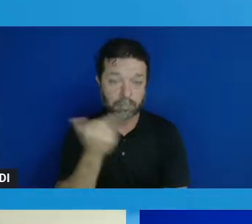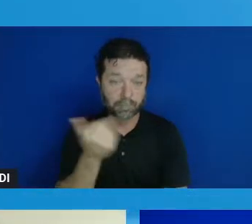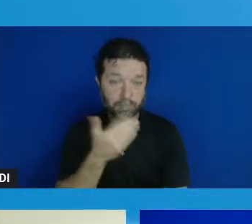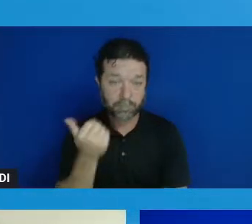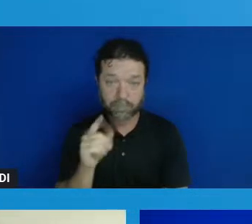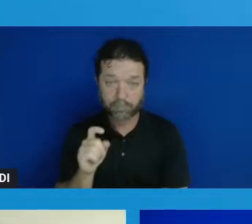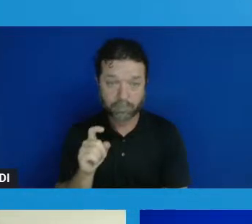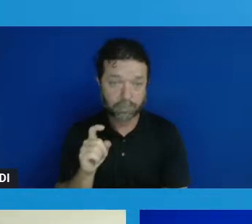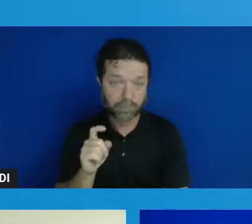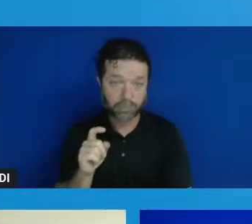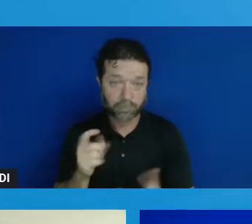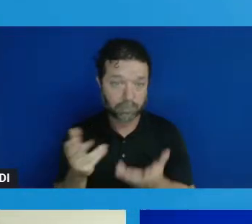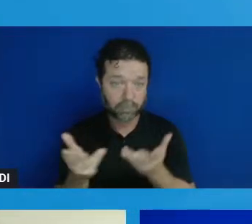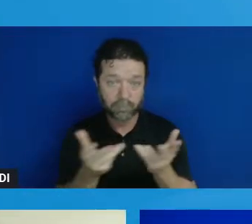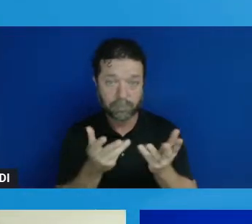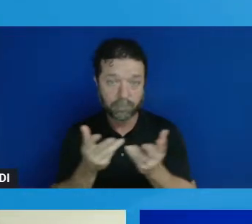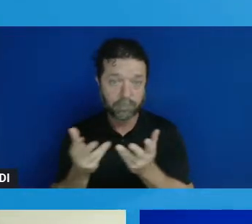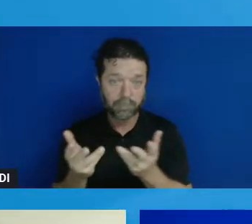No.